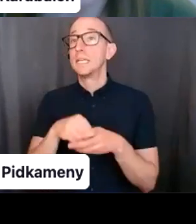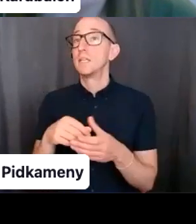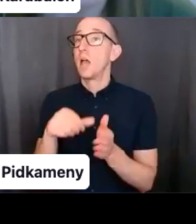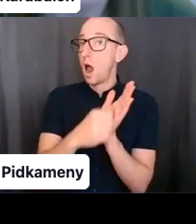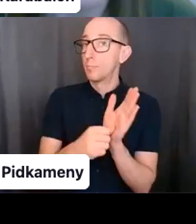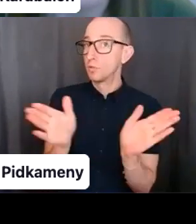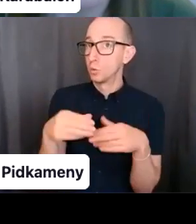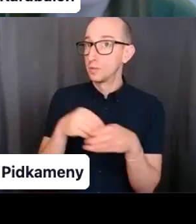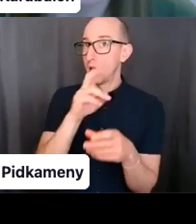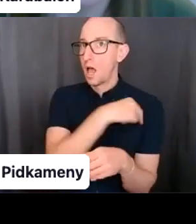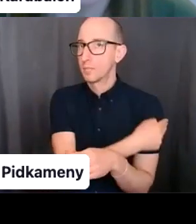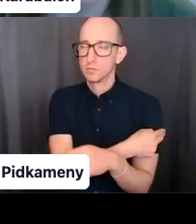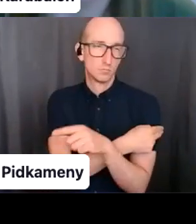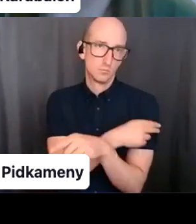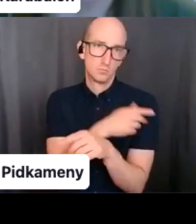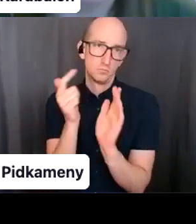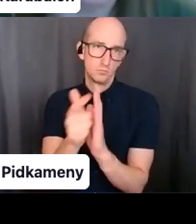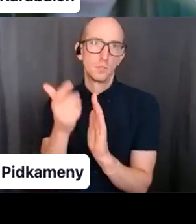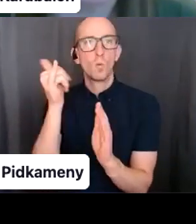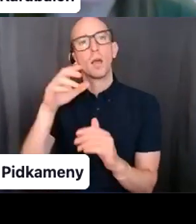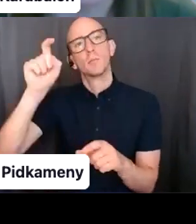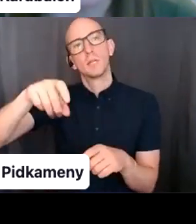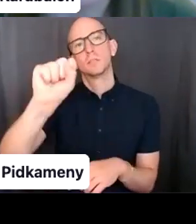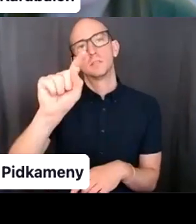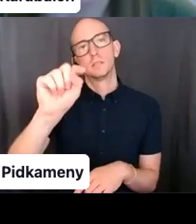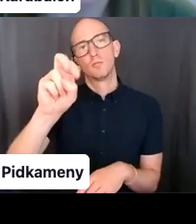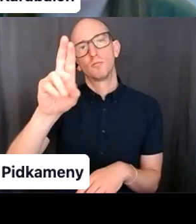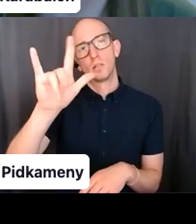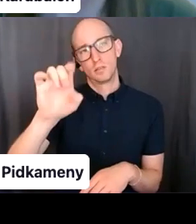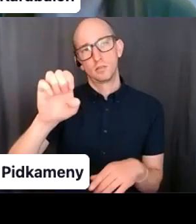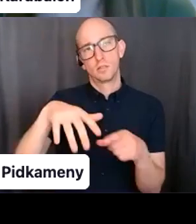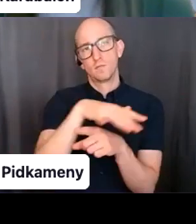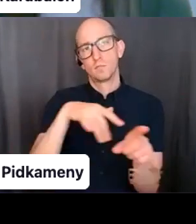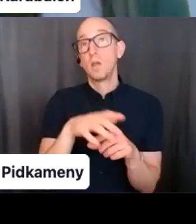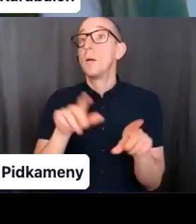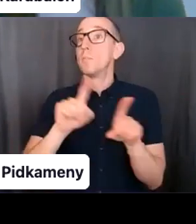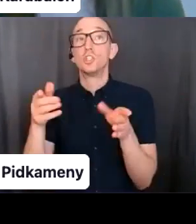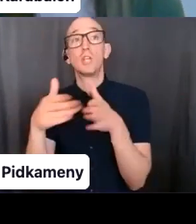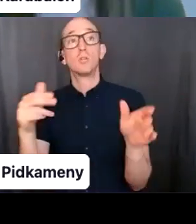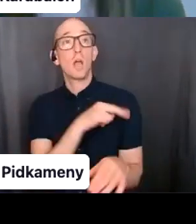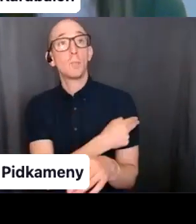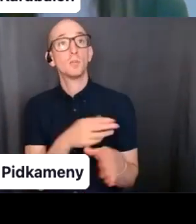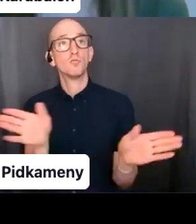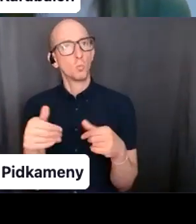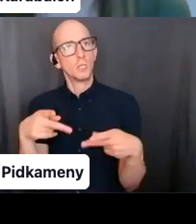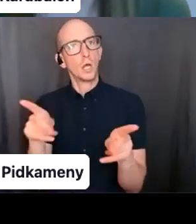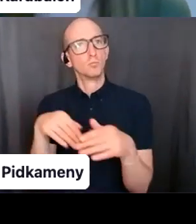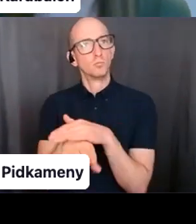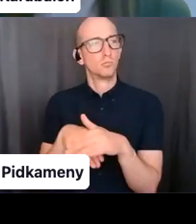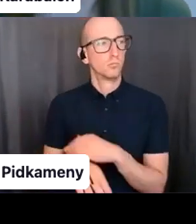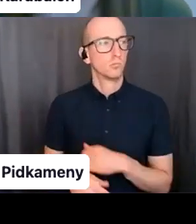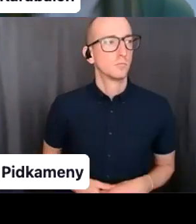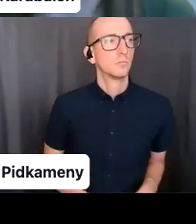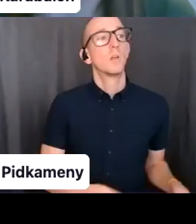hospital because it has to be a sterile environment, where they are allowed in a general hospital room. There are also some places like a zoo or a